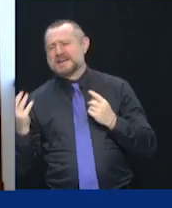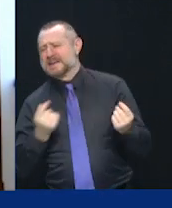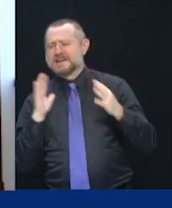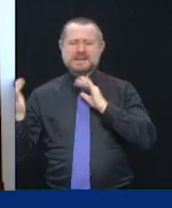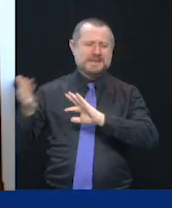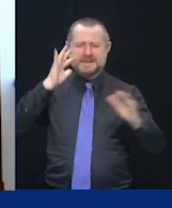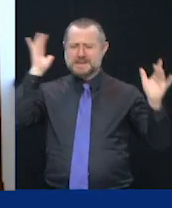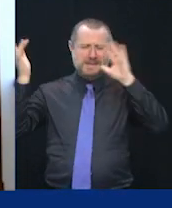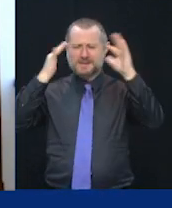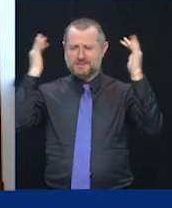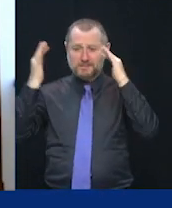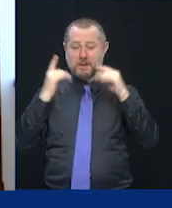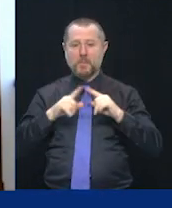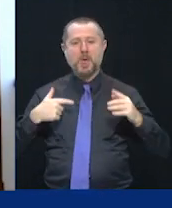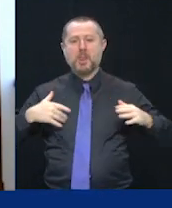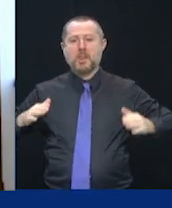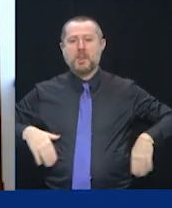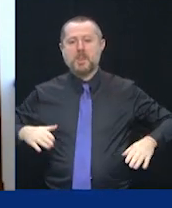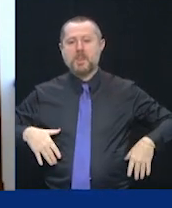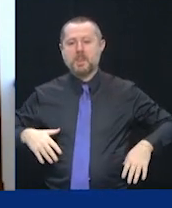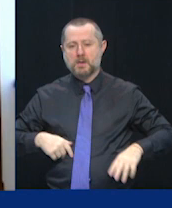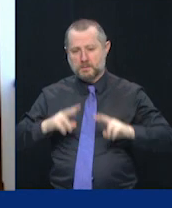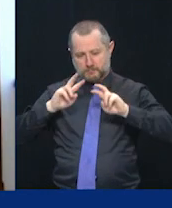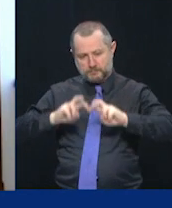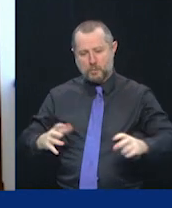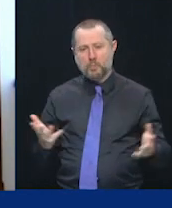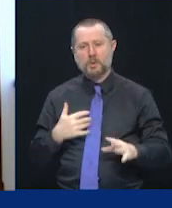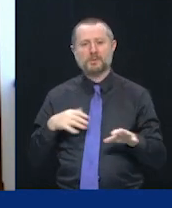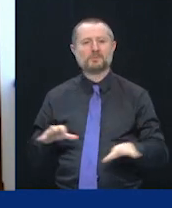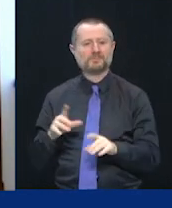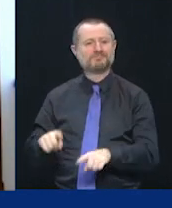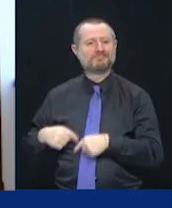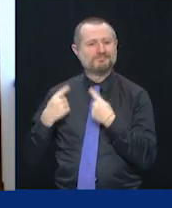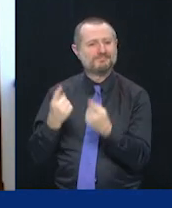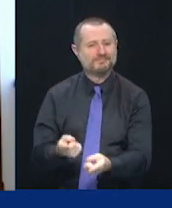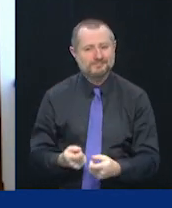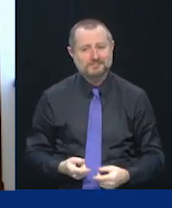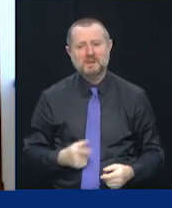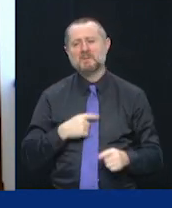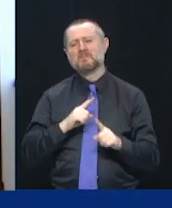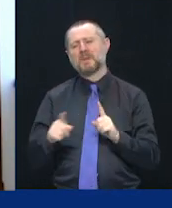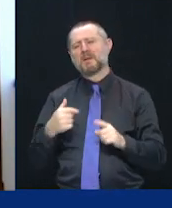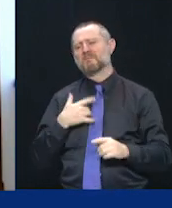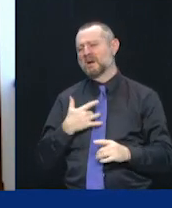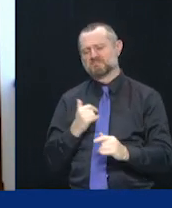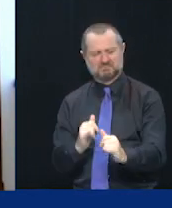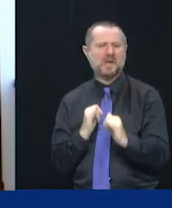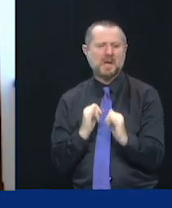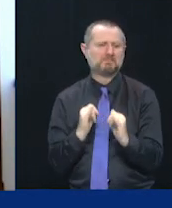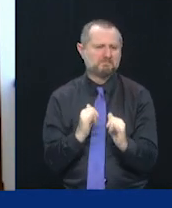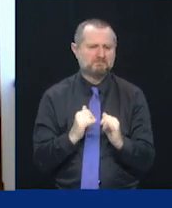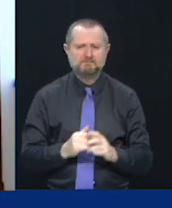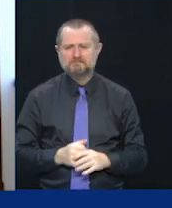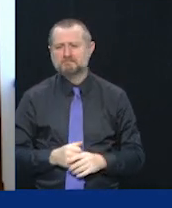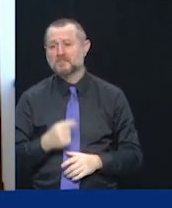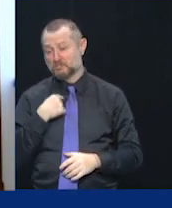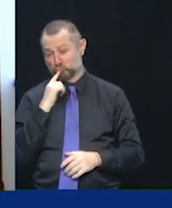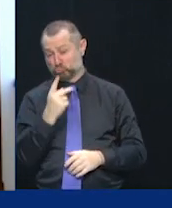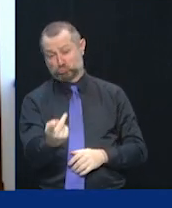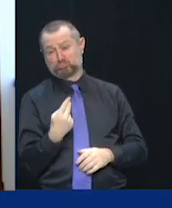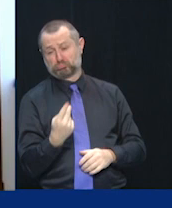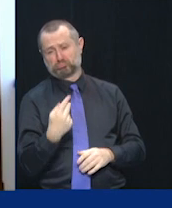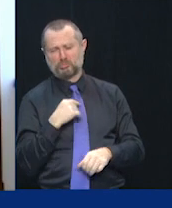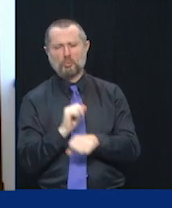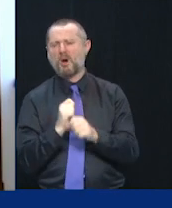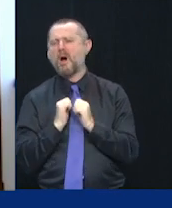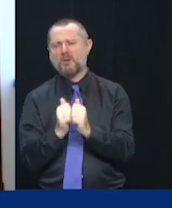and study or analyze. But I feel the same way. I couldn't have had a better partner. And